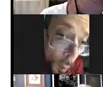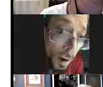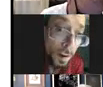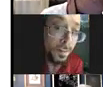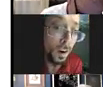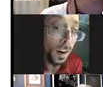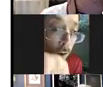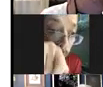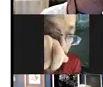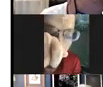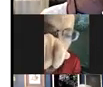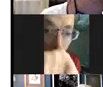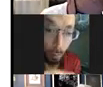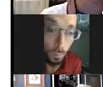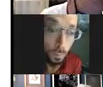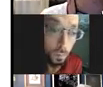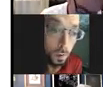I want to very quickly